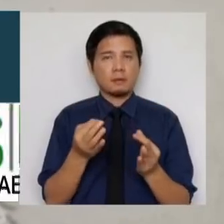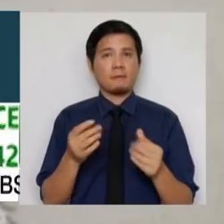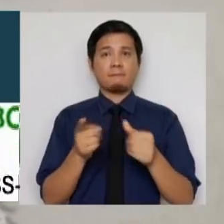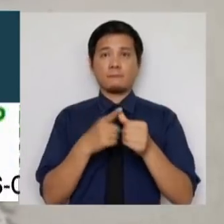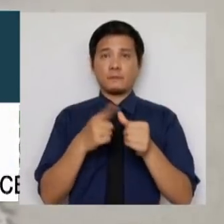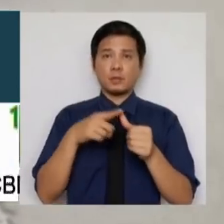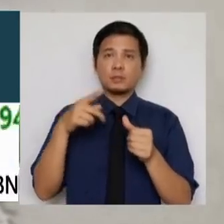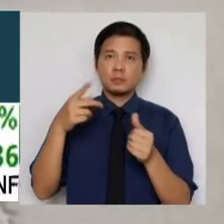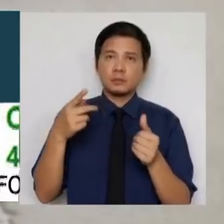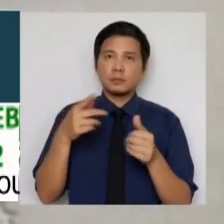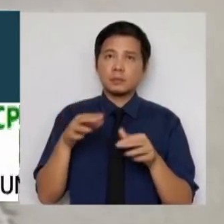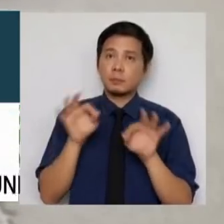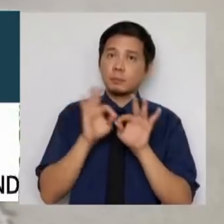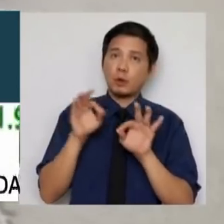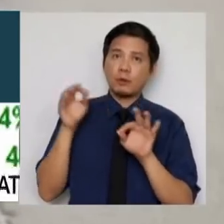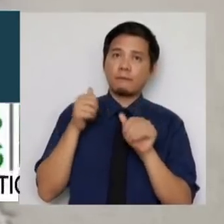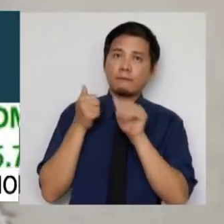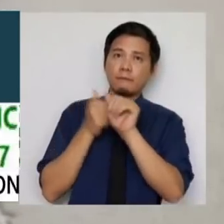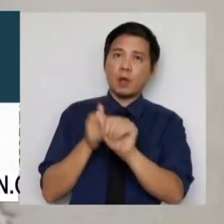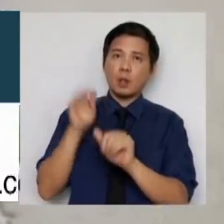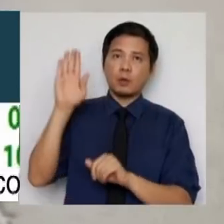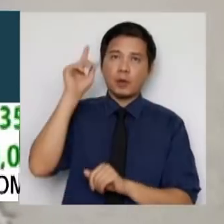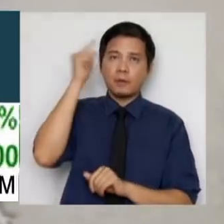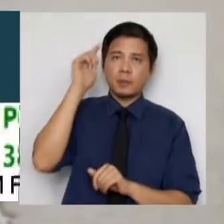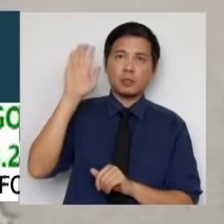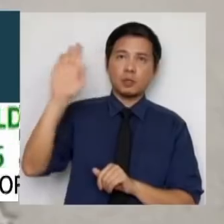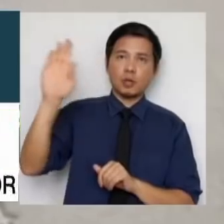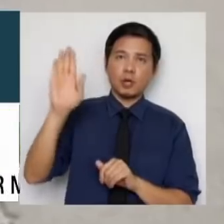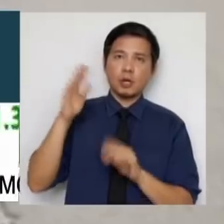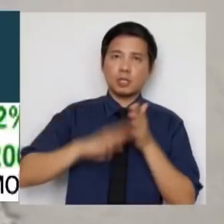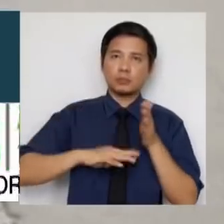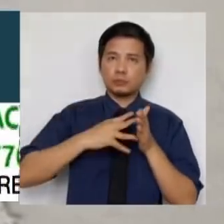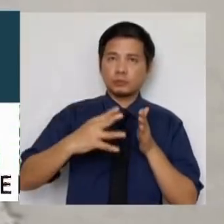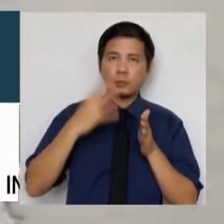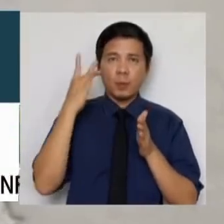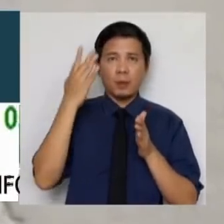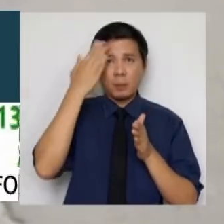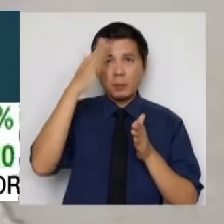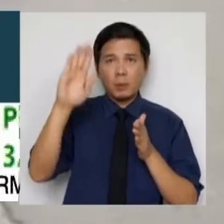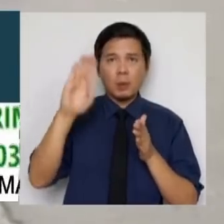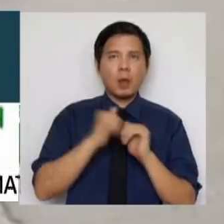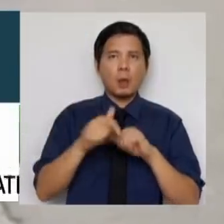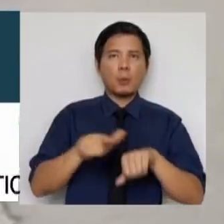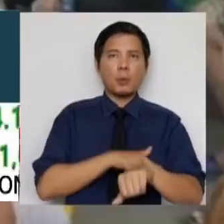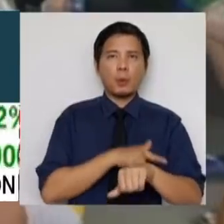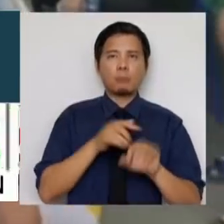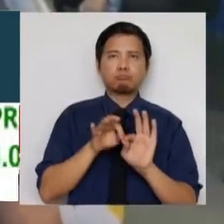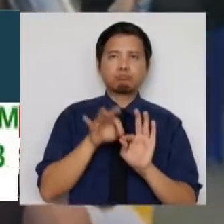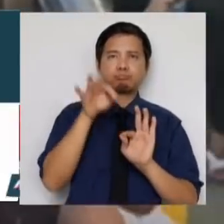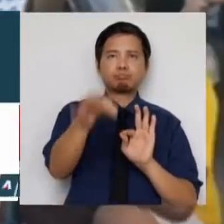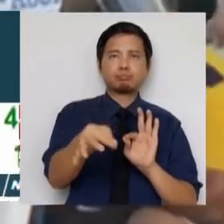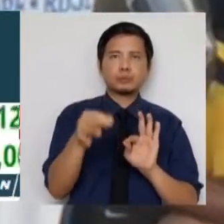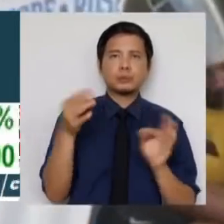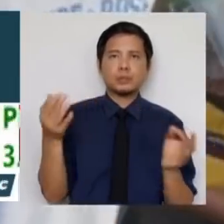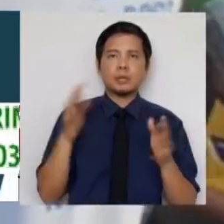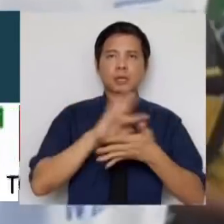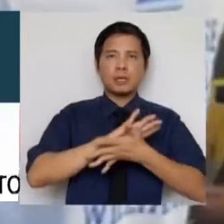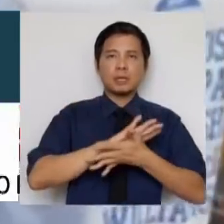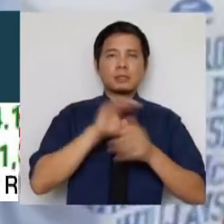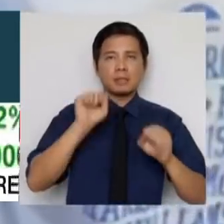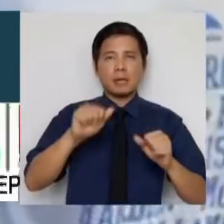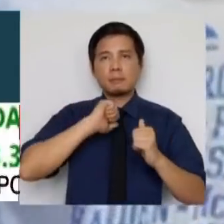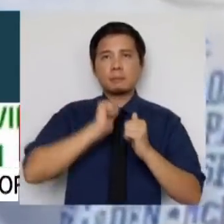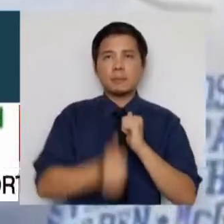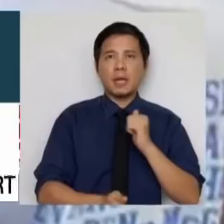funds of the national government fit, because we don't know how long this pandemic will last. It might last even beyond April. We can have a third surge